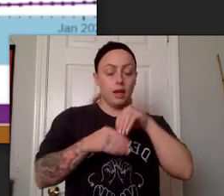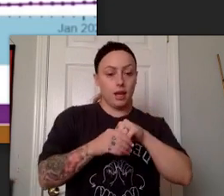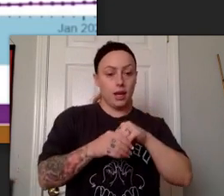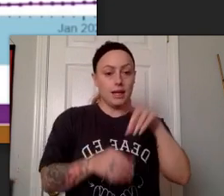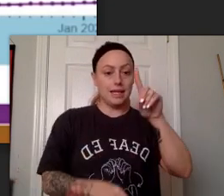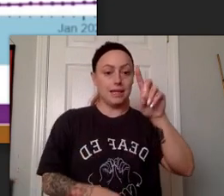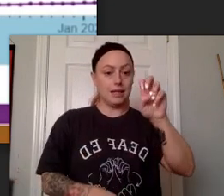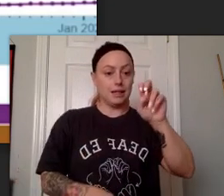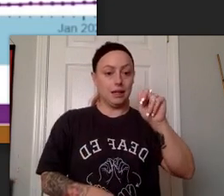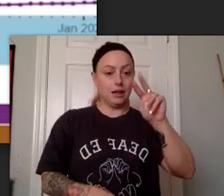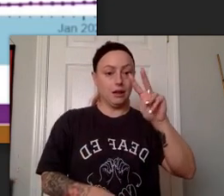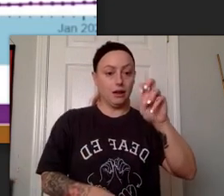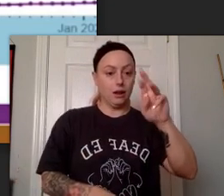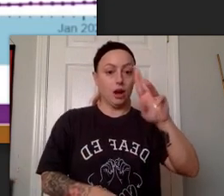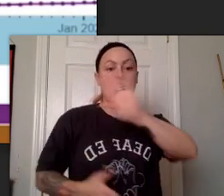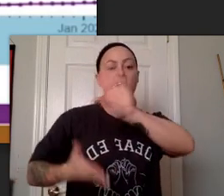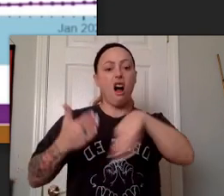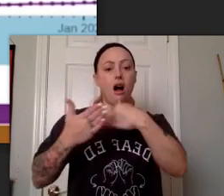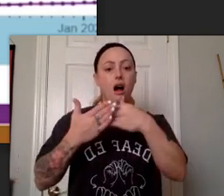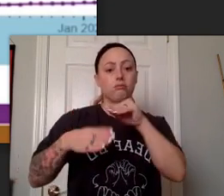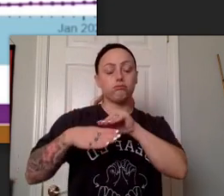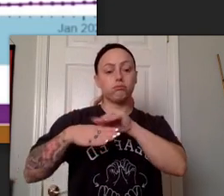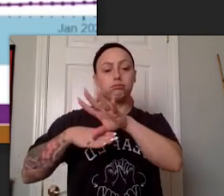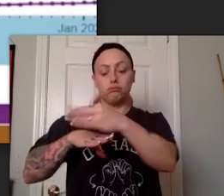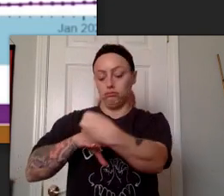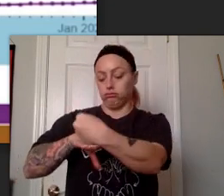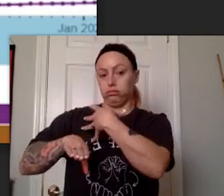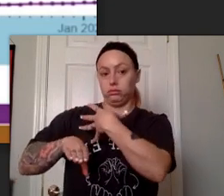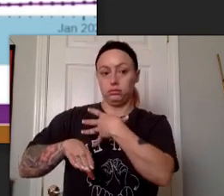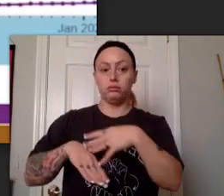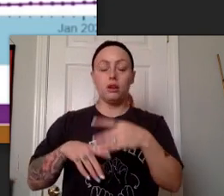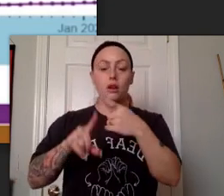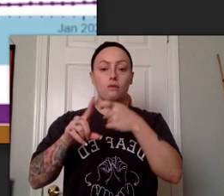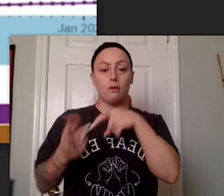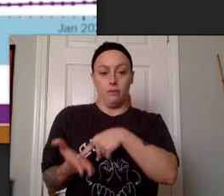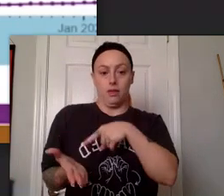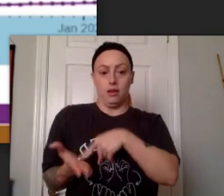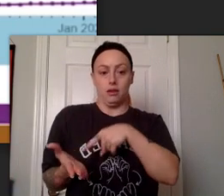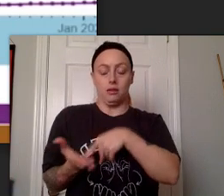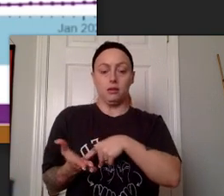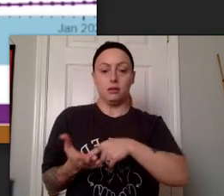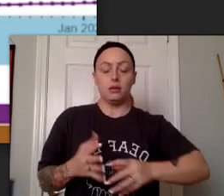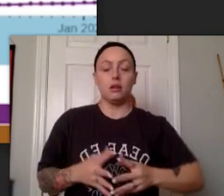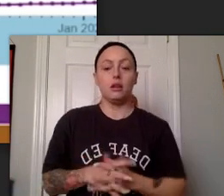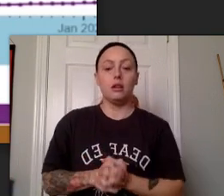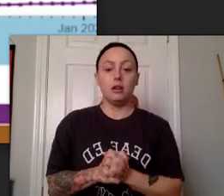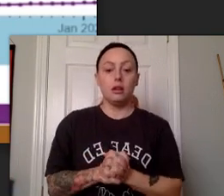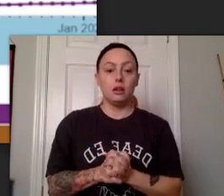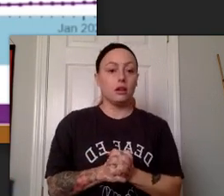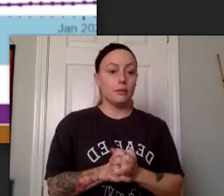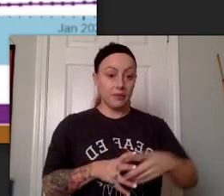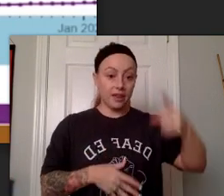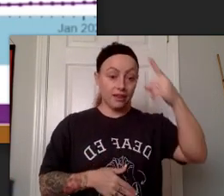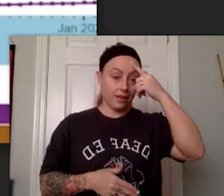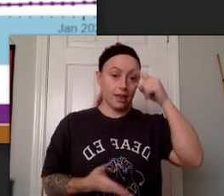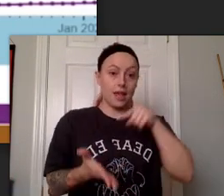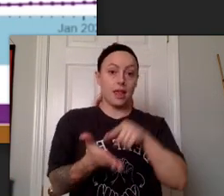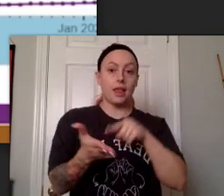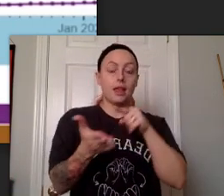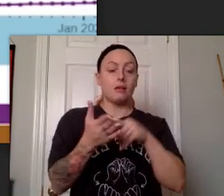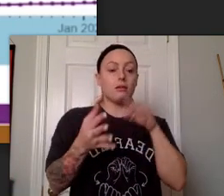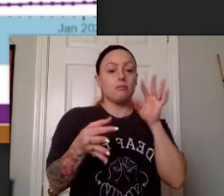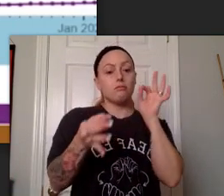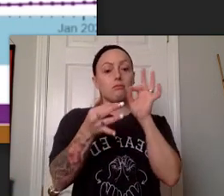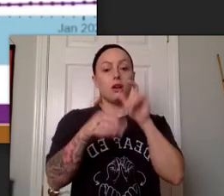affected by this issue. Am I forgetting anything, Corrine? You are not, no, and I think this is a perfect time for myself